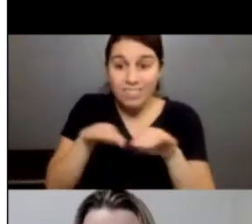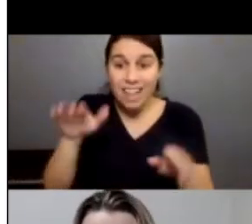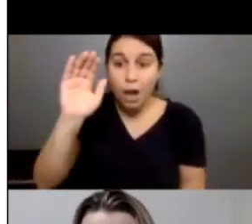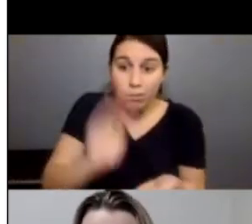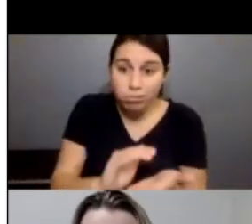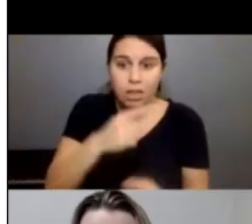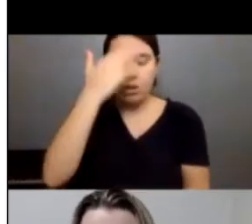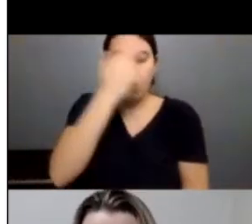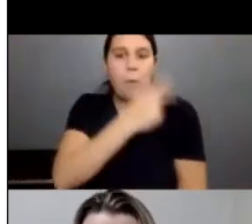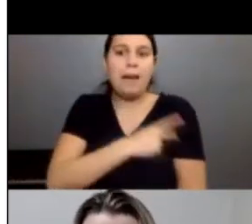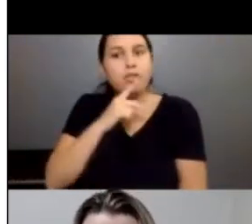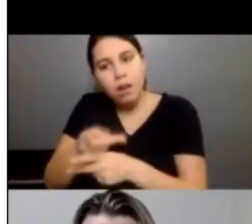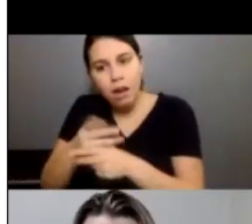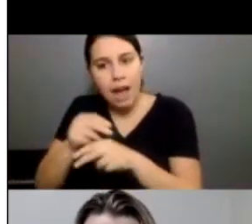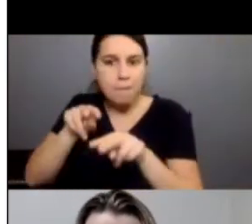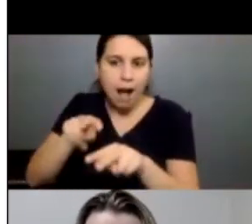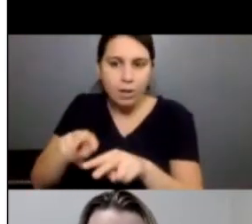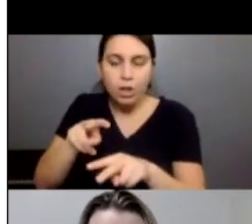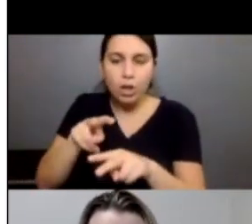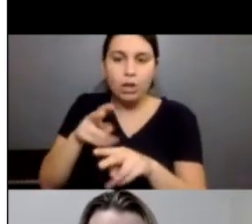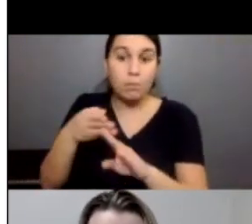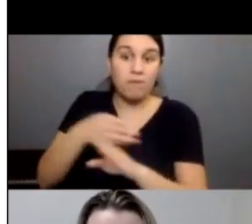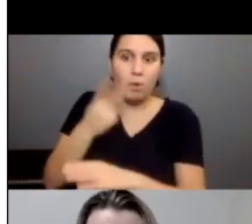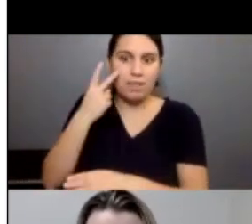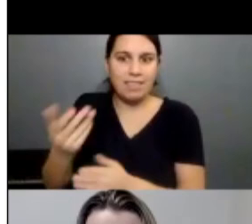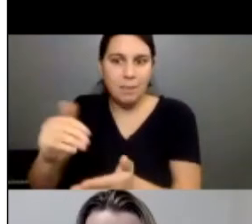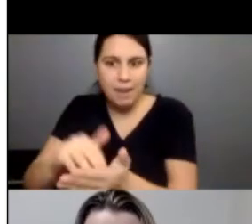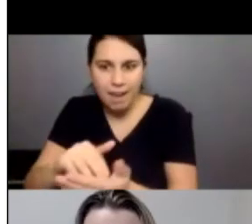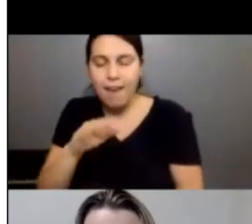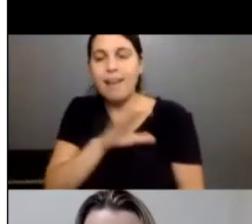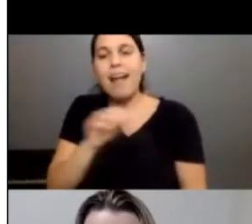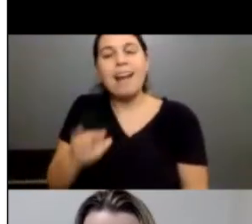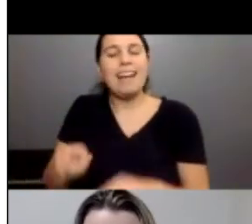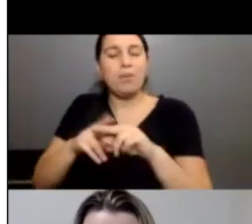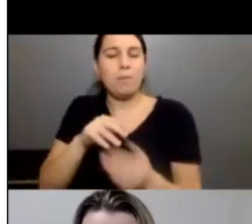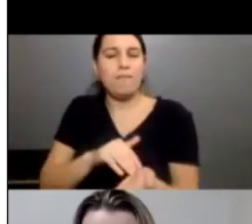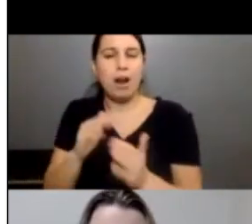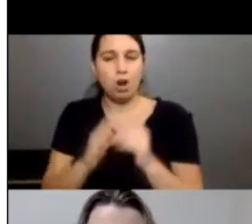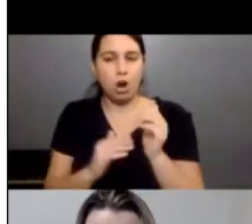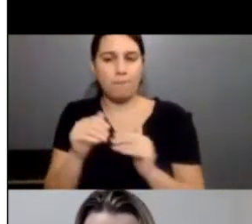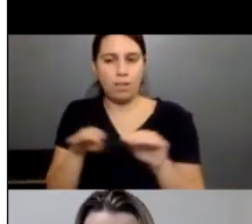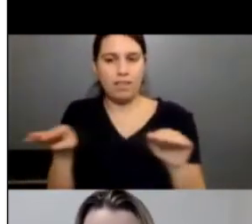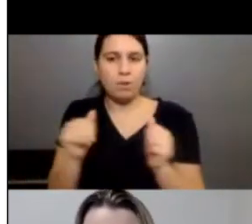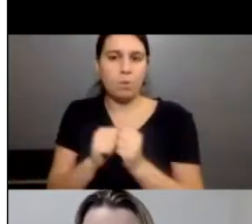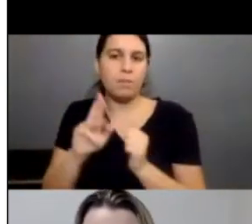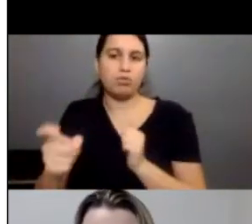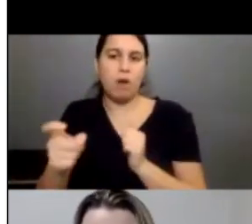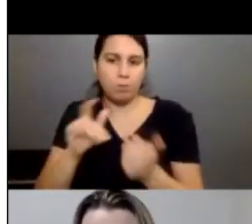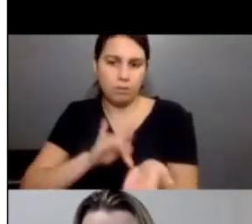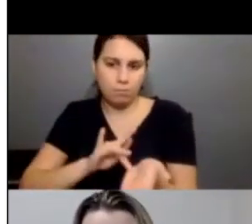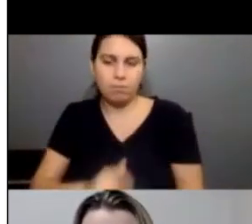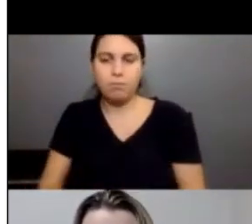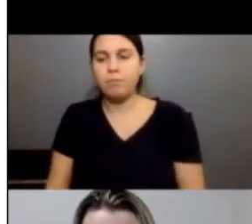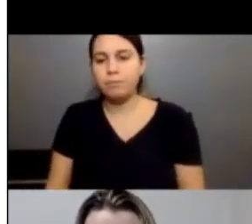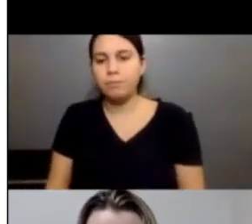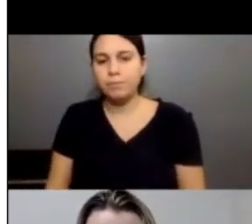their patients are being monitored in between their appointments, and we could increase provider comfort levels, specifically with prescribing. Knowing